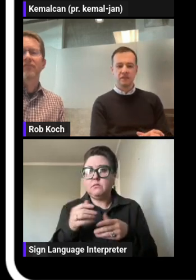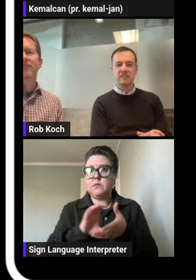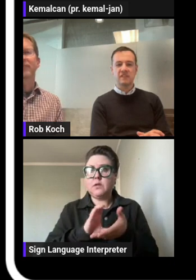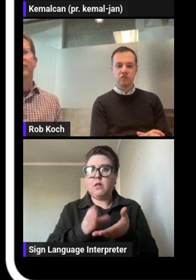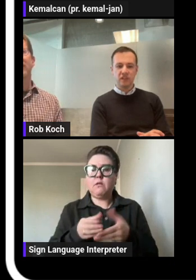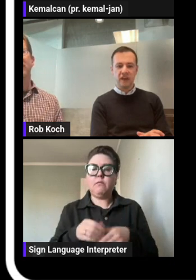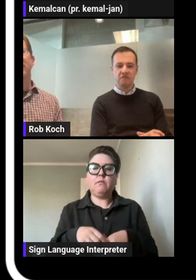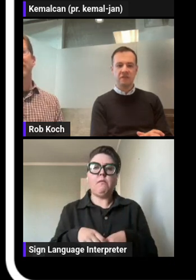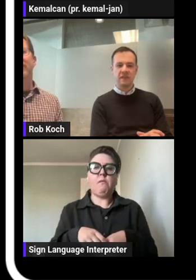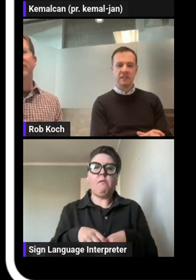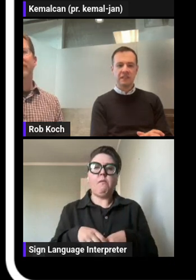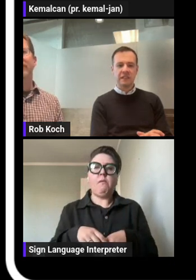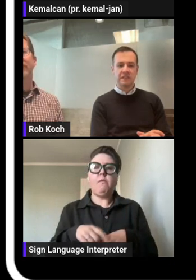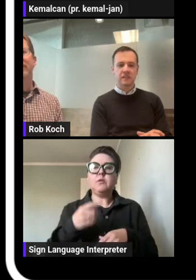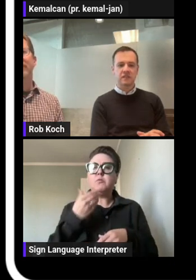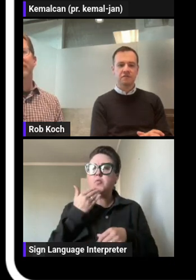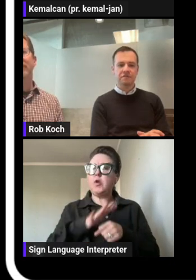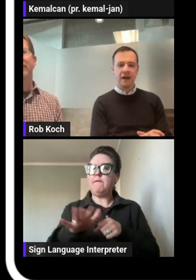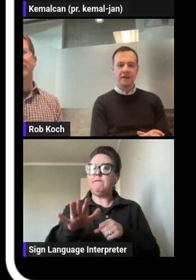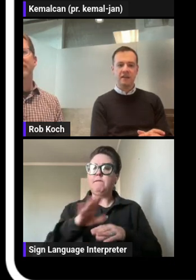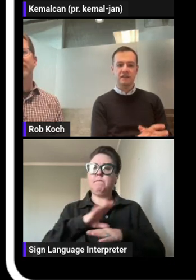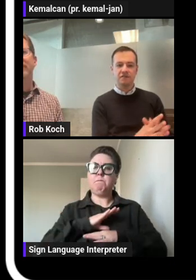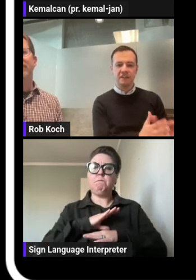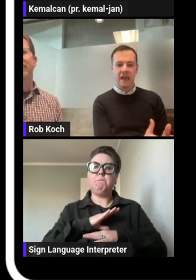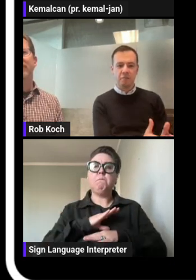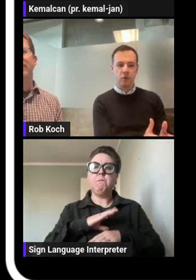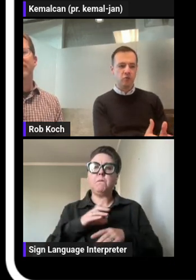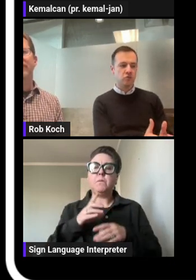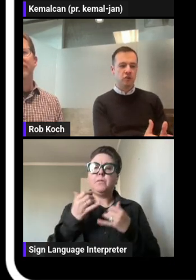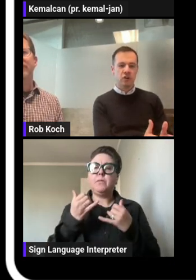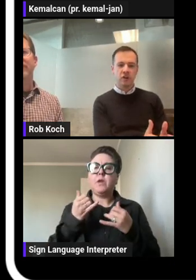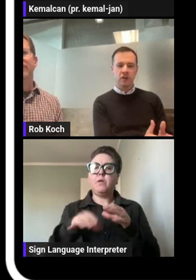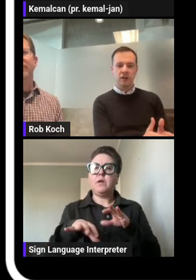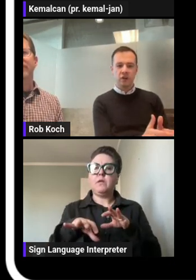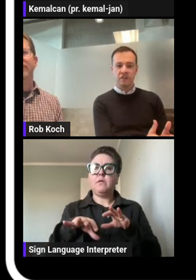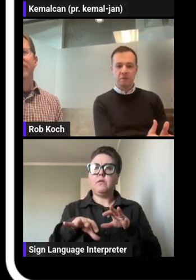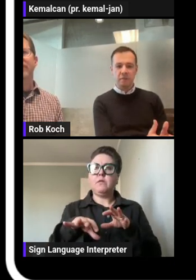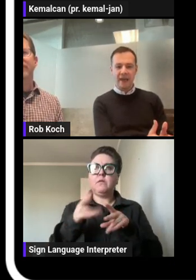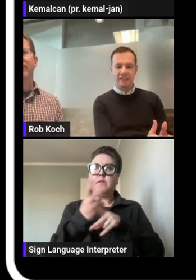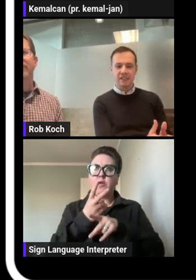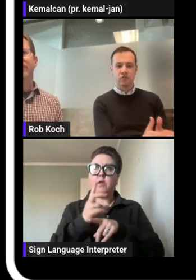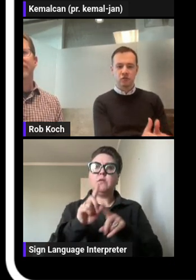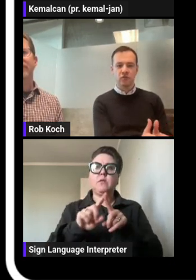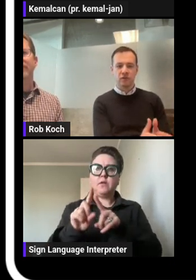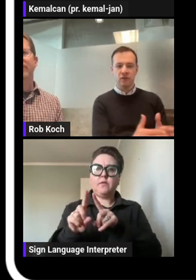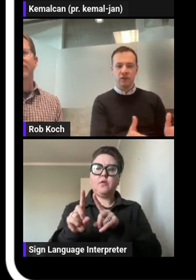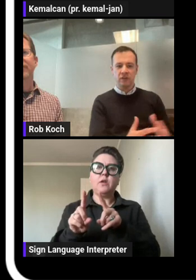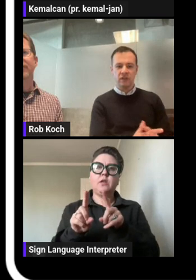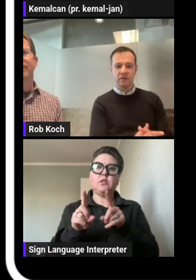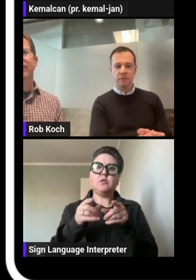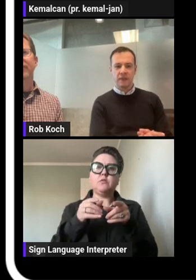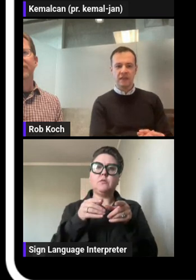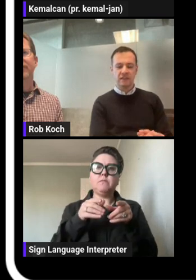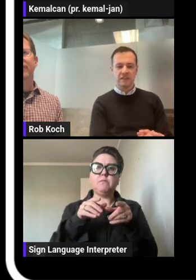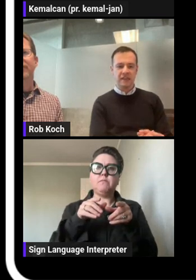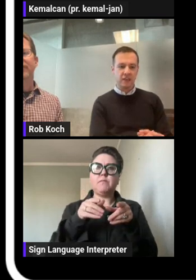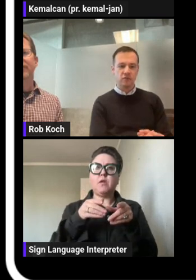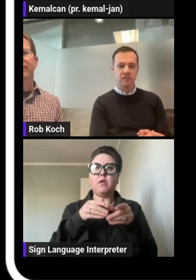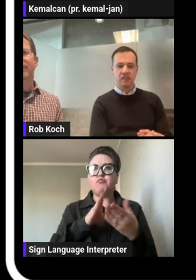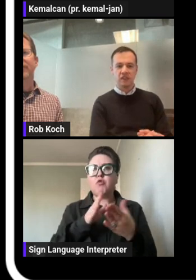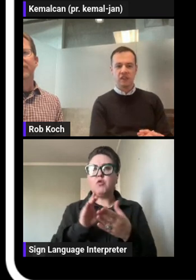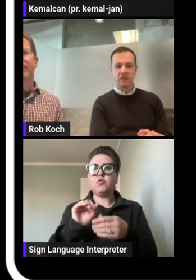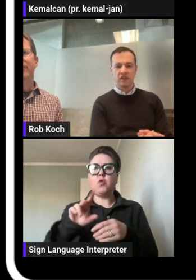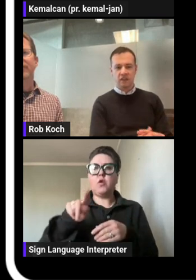Okay, we said this is good enough. Let's find out different approach, different paths to increase